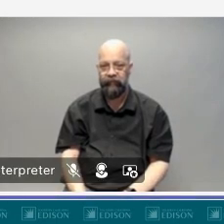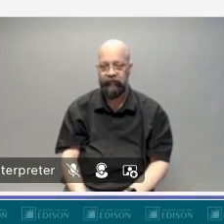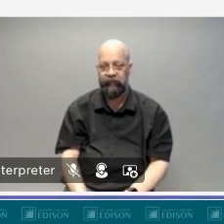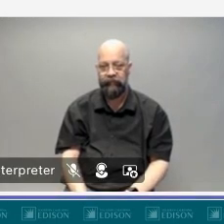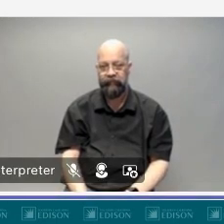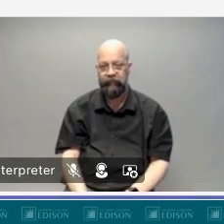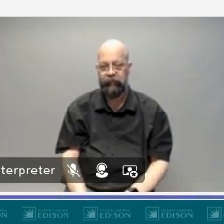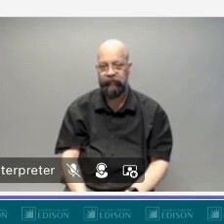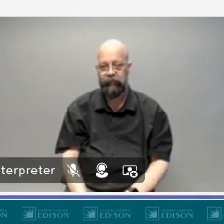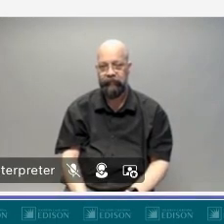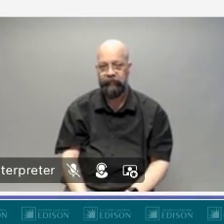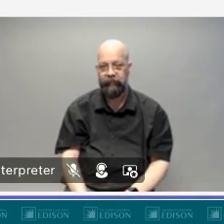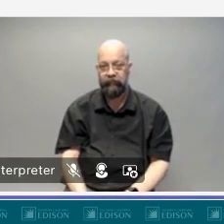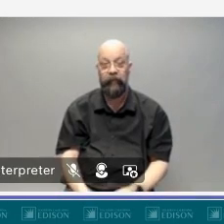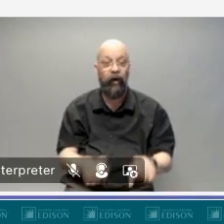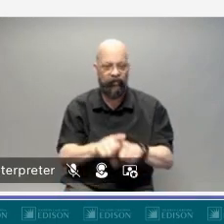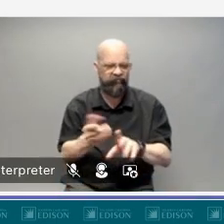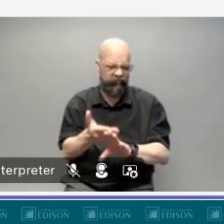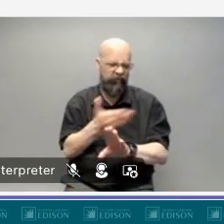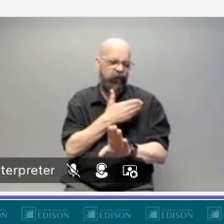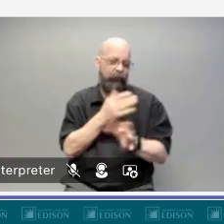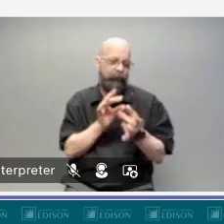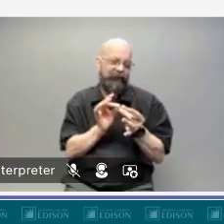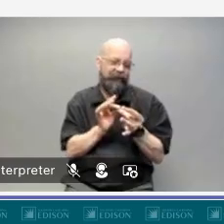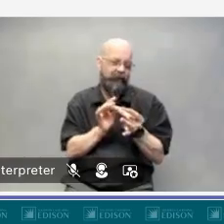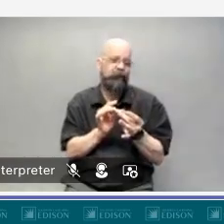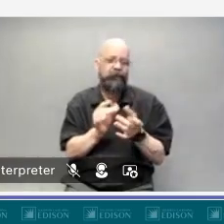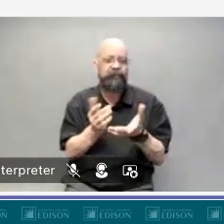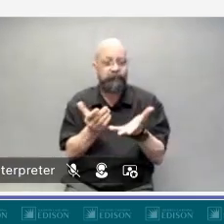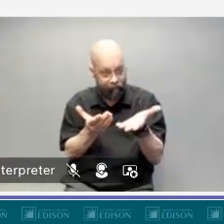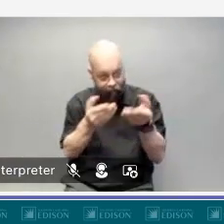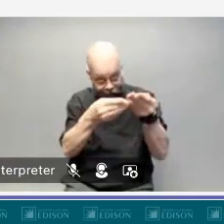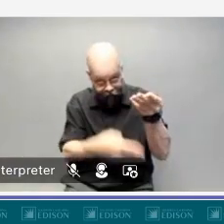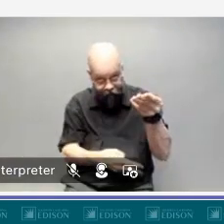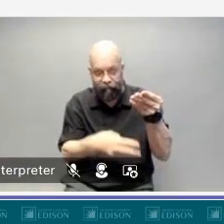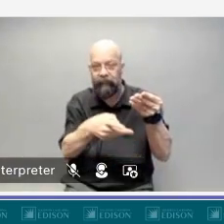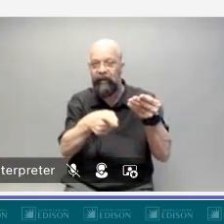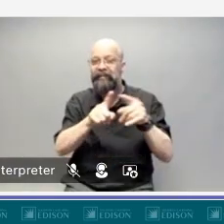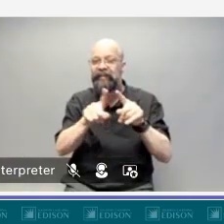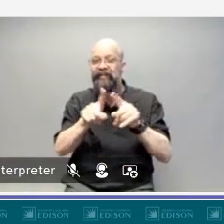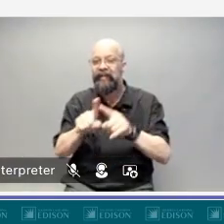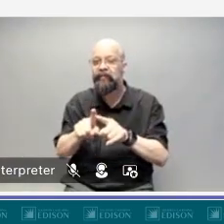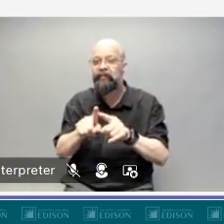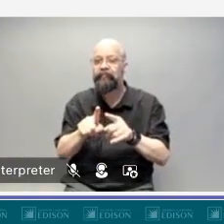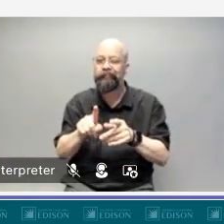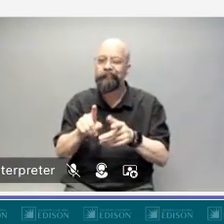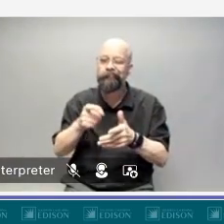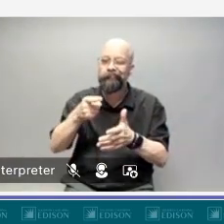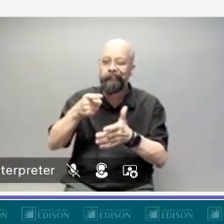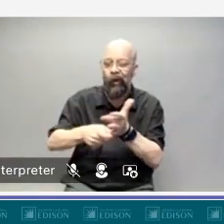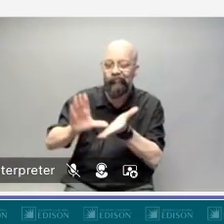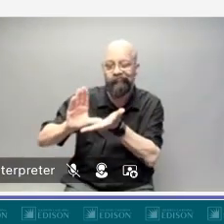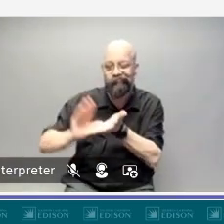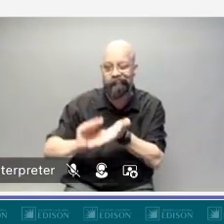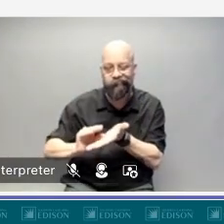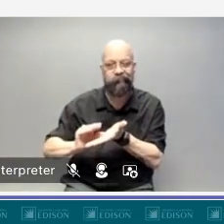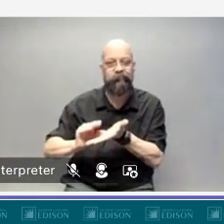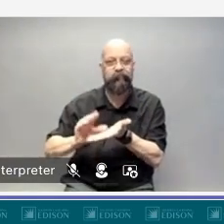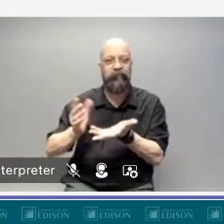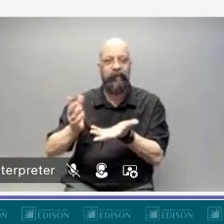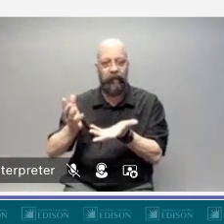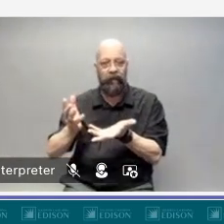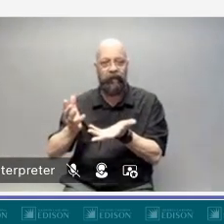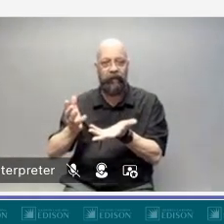Okay, I mentioned this earlier, and we do have several backup power programs and rebates available. First is the Critical Care